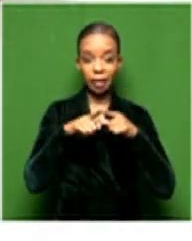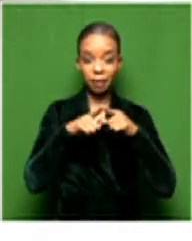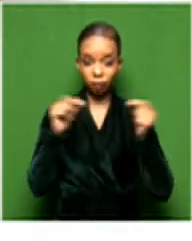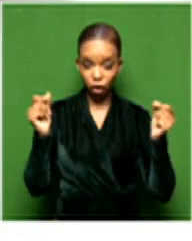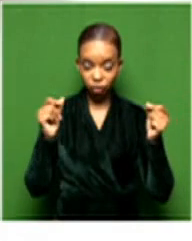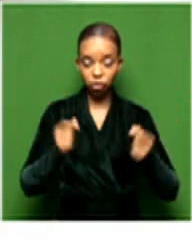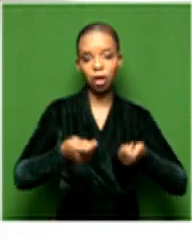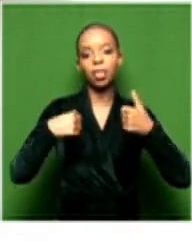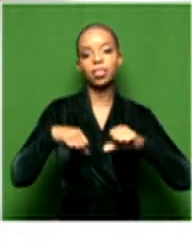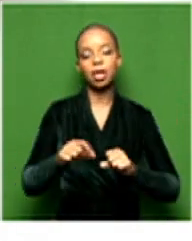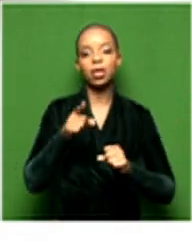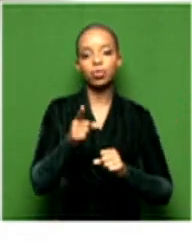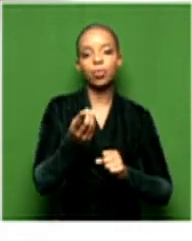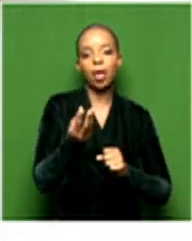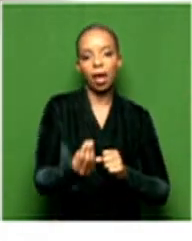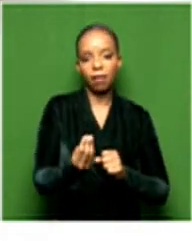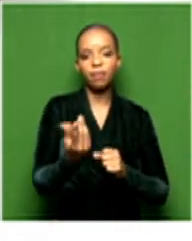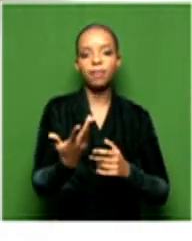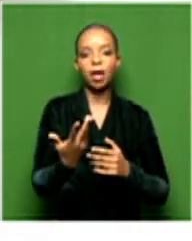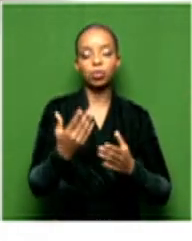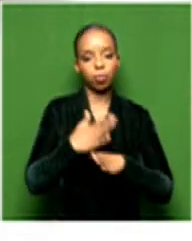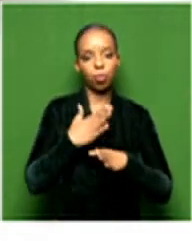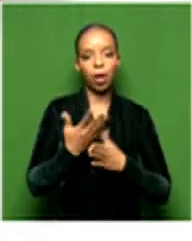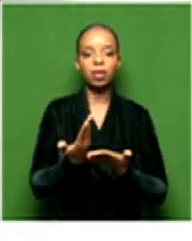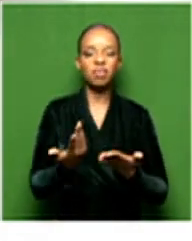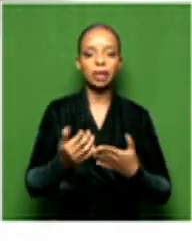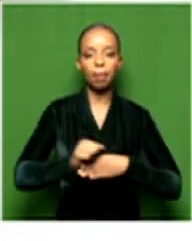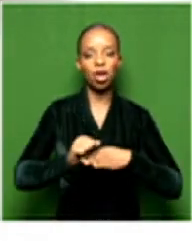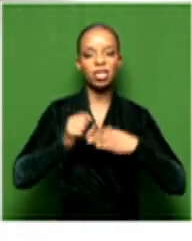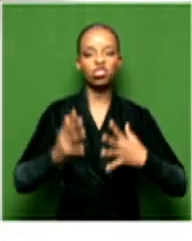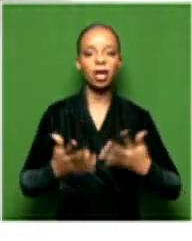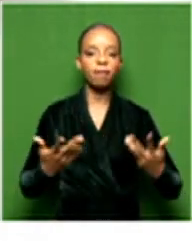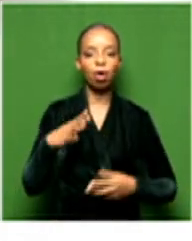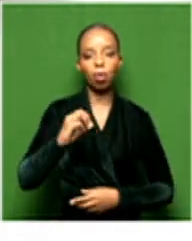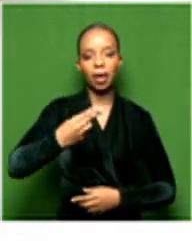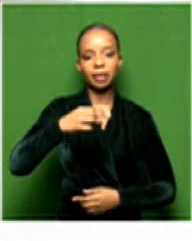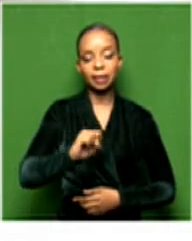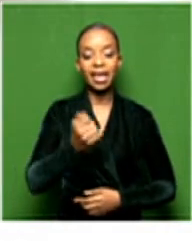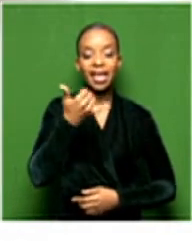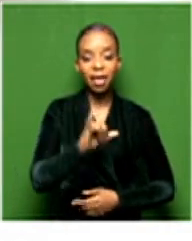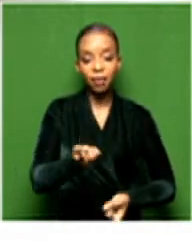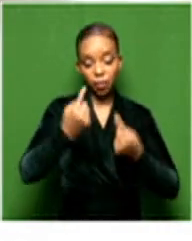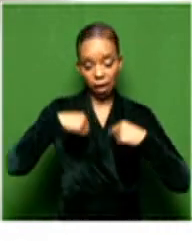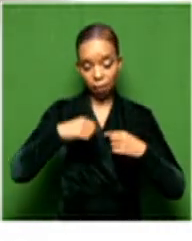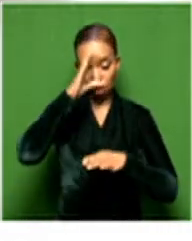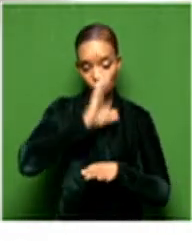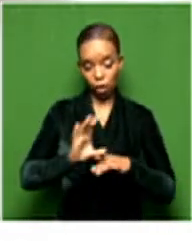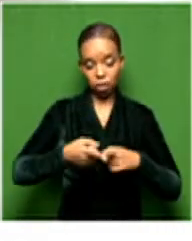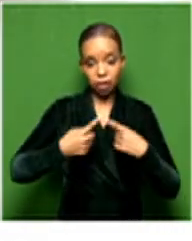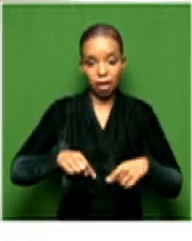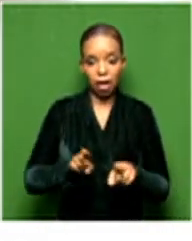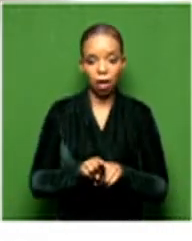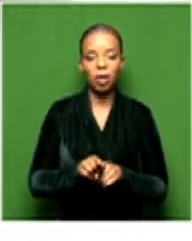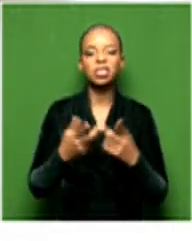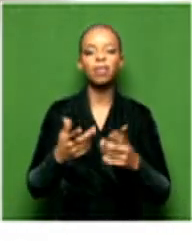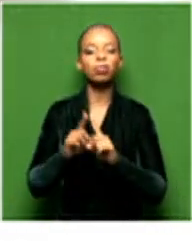the designation of an OHS practitioner. So if you are interested, a college like ourselves offer this via distance learning, which